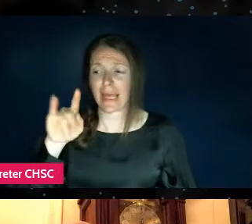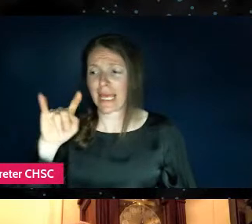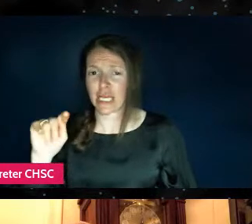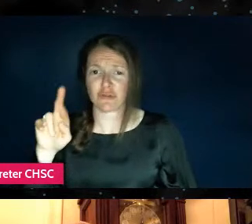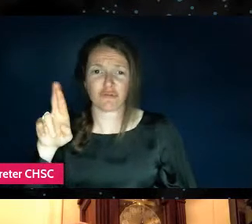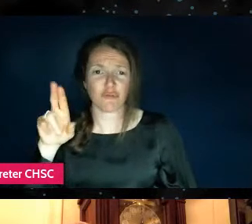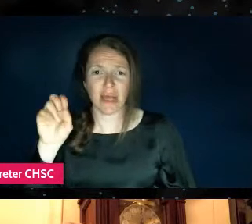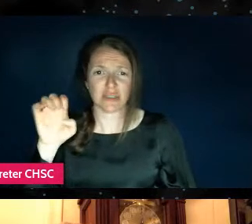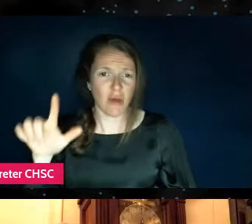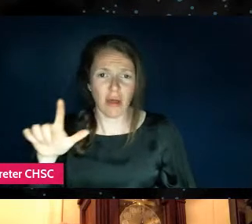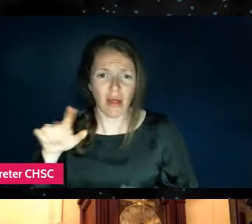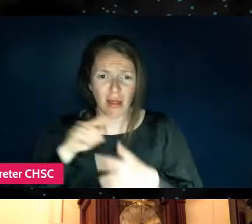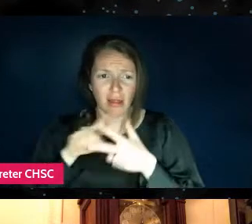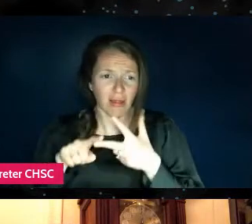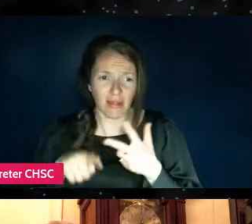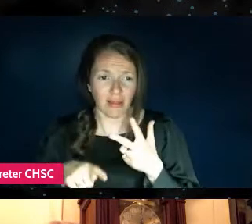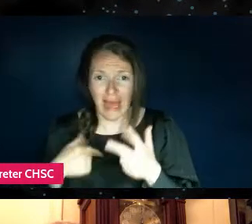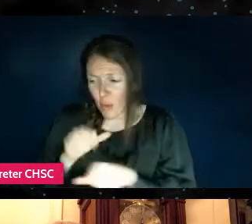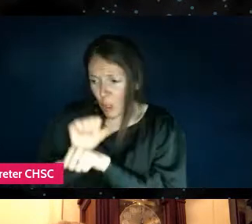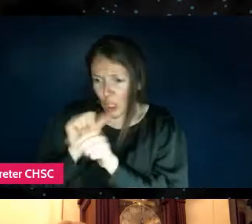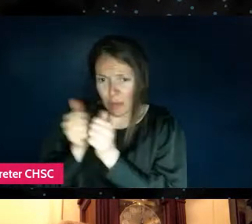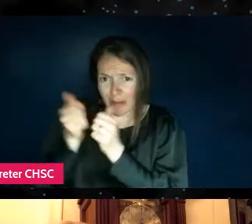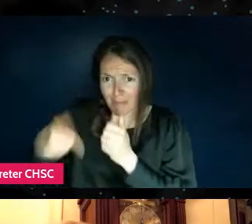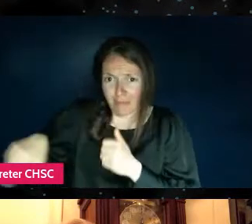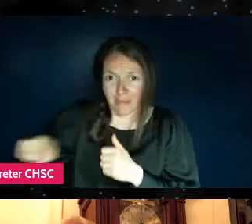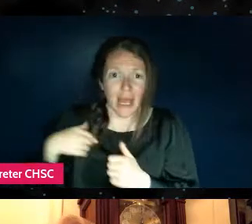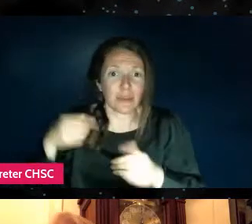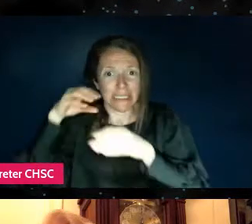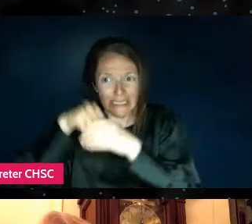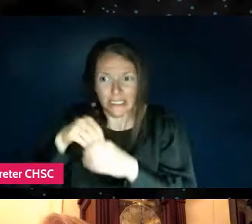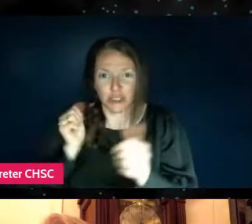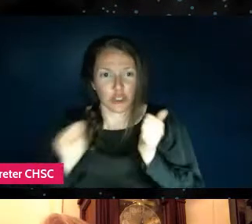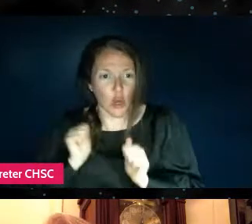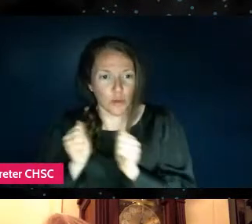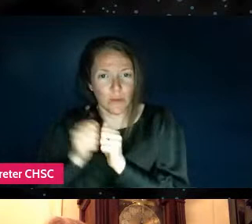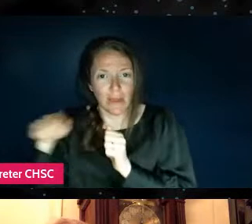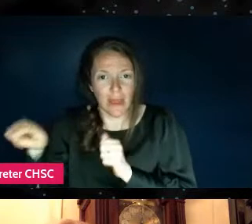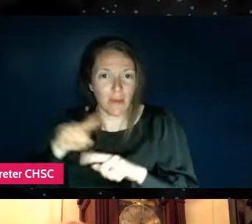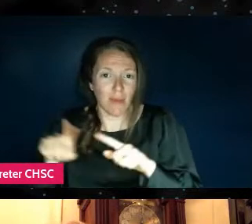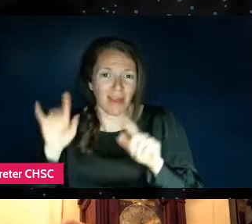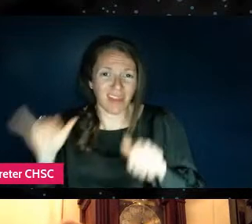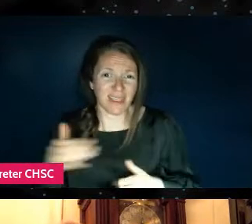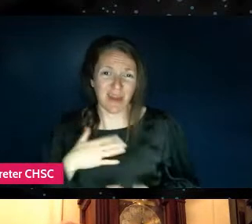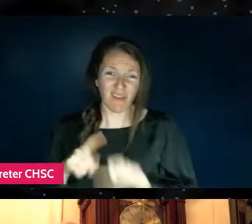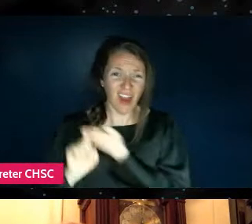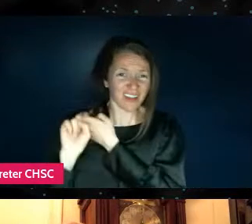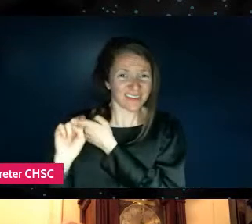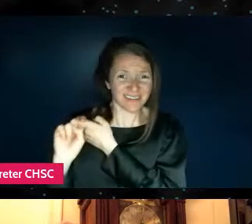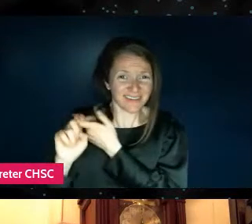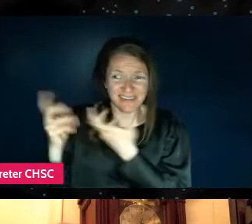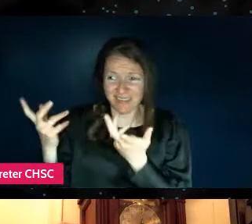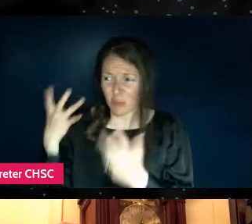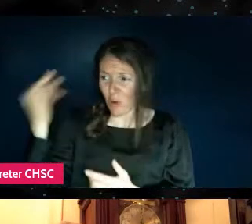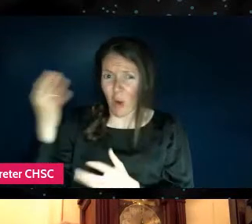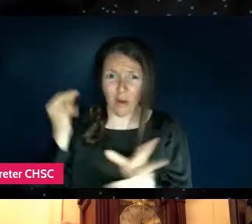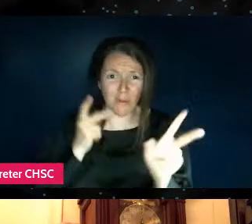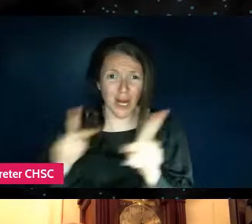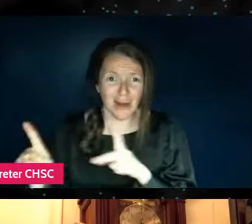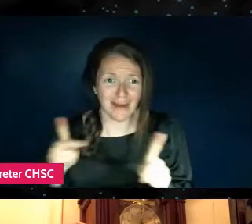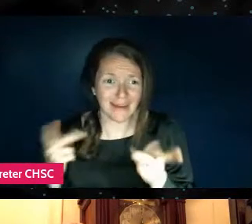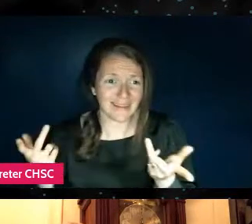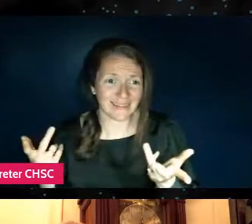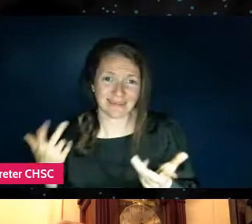Yeah. I mean, I was in shows with all these people, but they were just friends. I mean, we'd go to parties, we'd get a